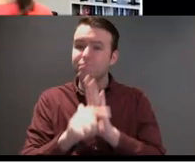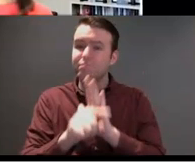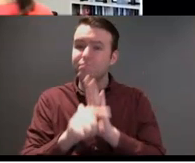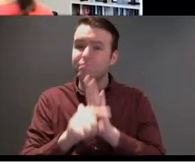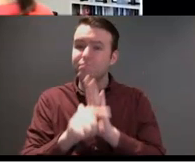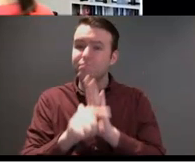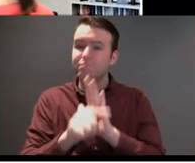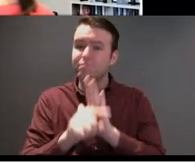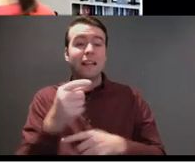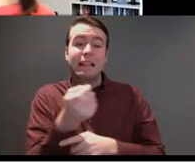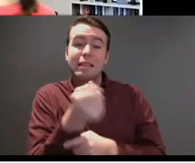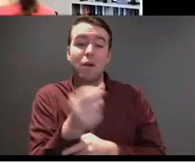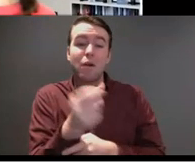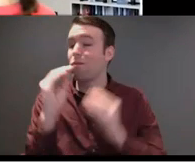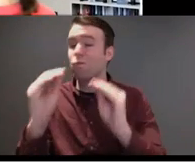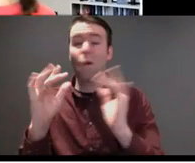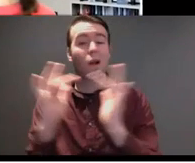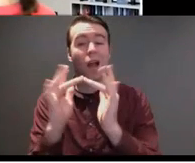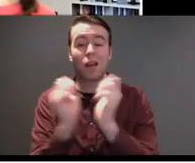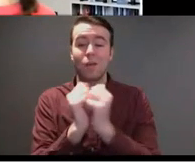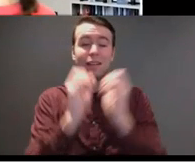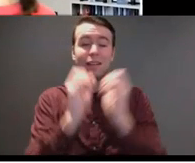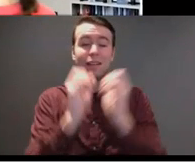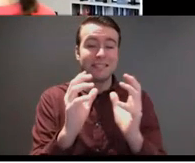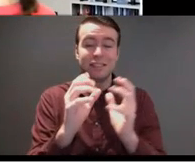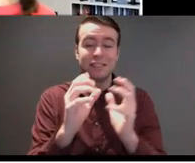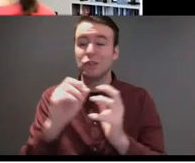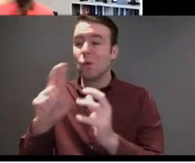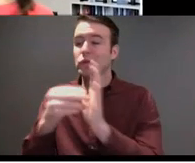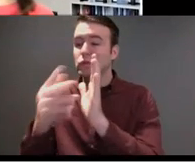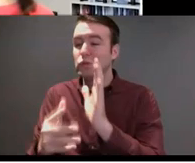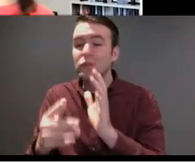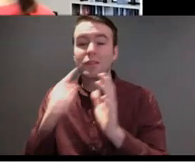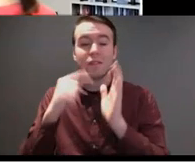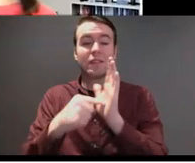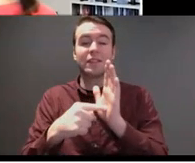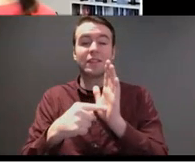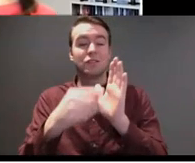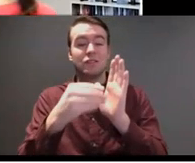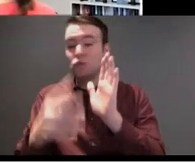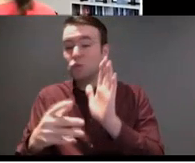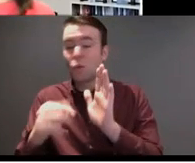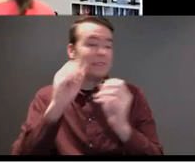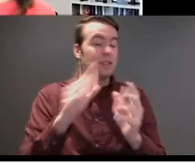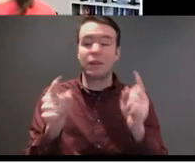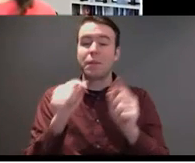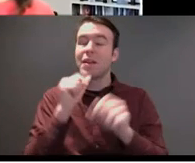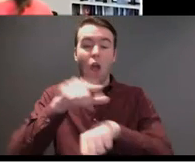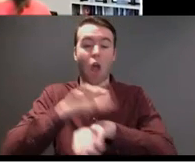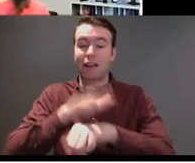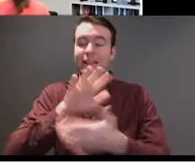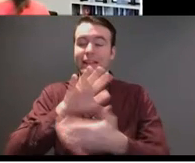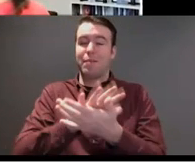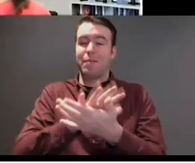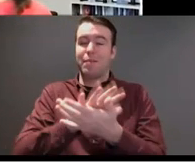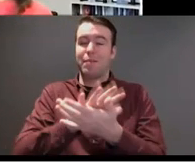to no contact between teachers and students on days when students weren't going to be on campus. We're talking about the hybrid model